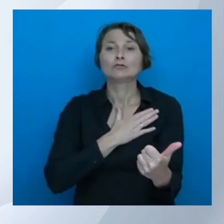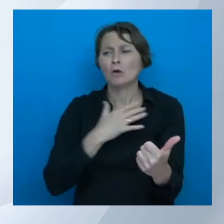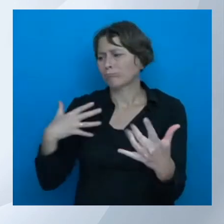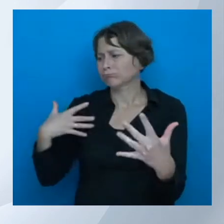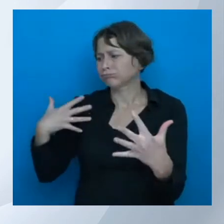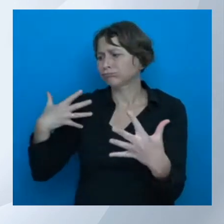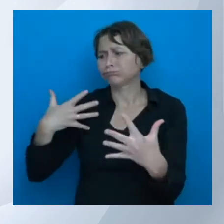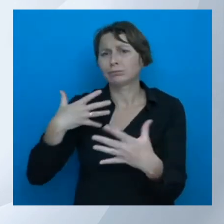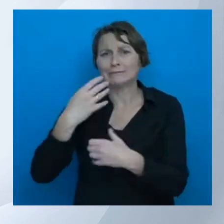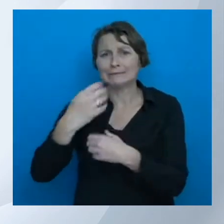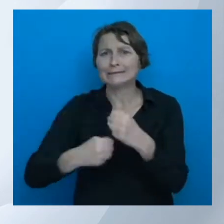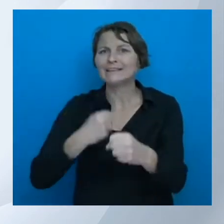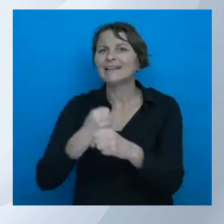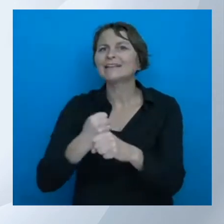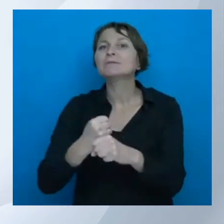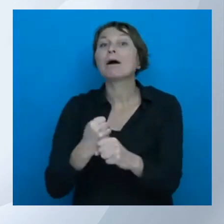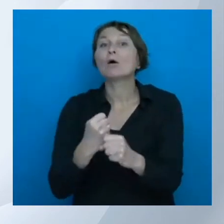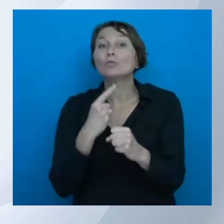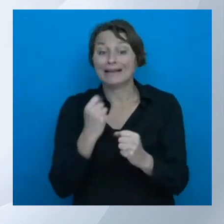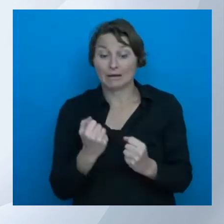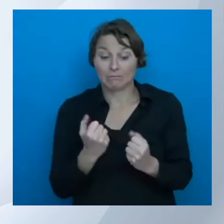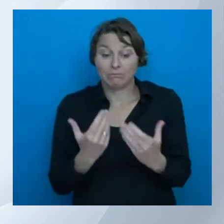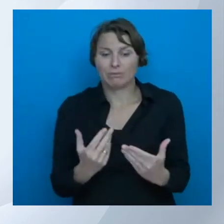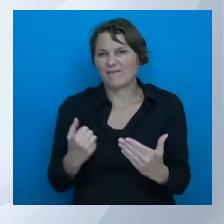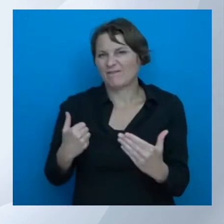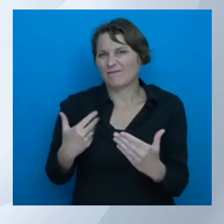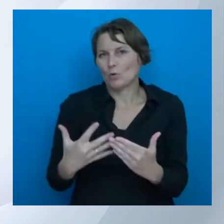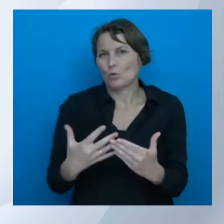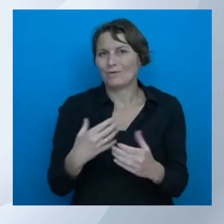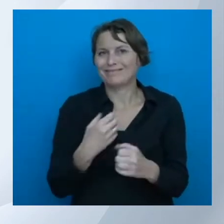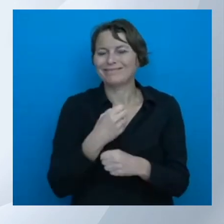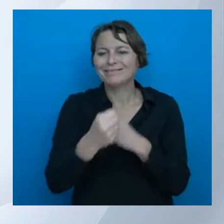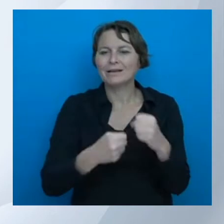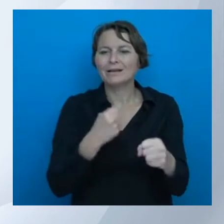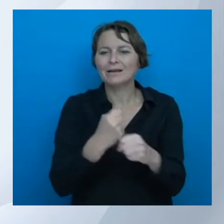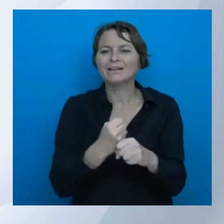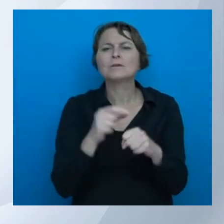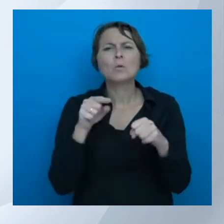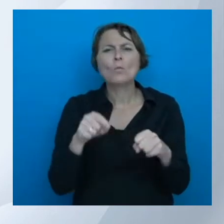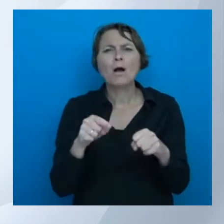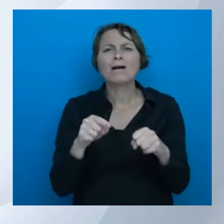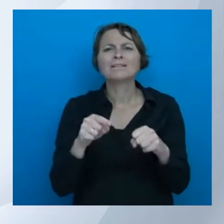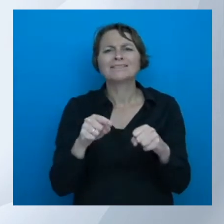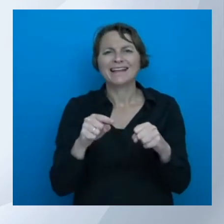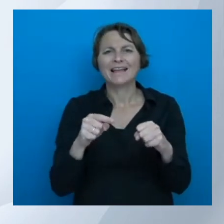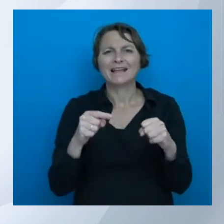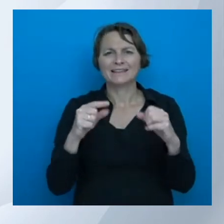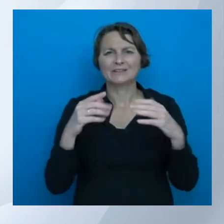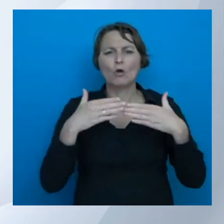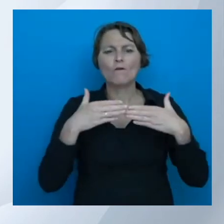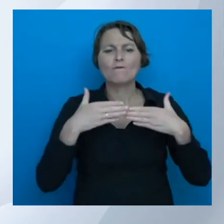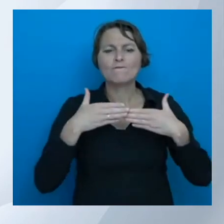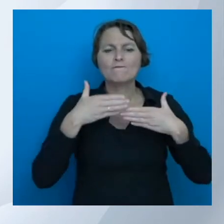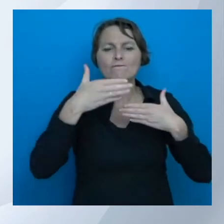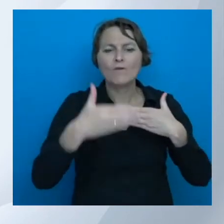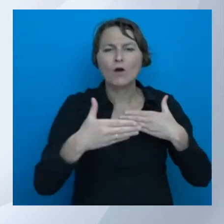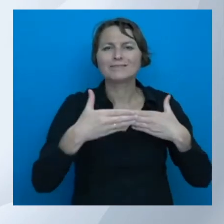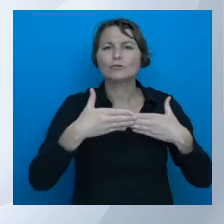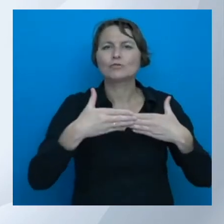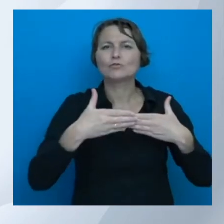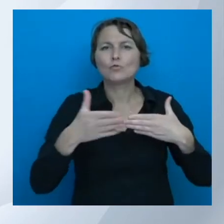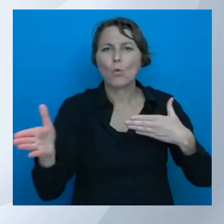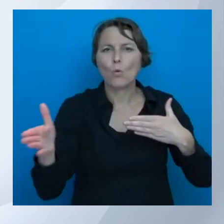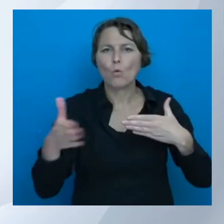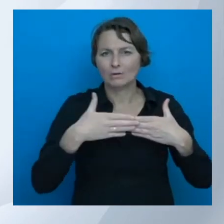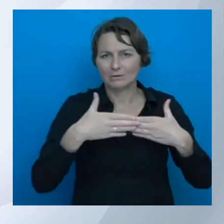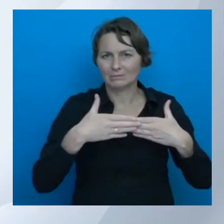of years. This is something called Azure Front Door. Azure Front Door is a globally deployed gateway. So